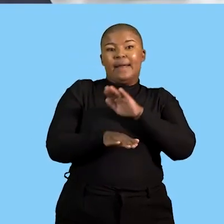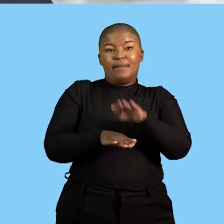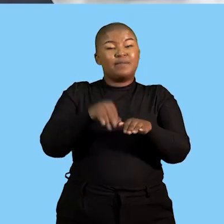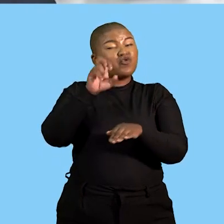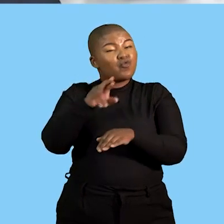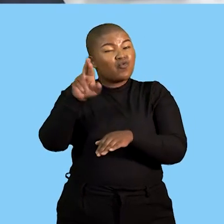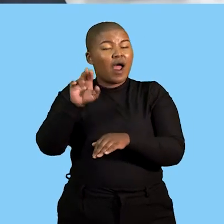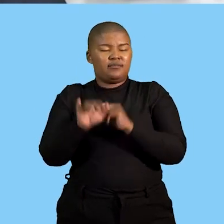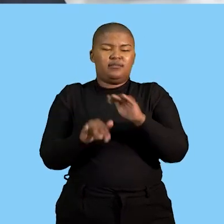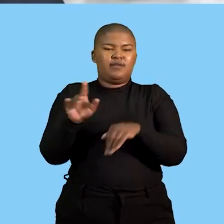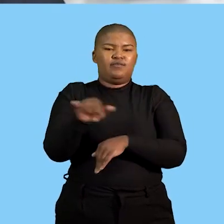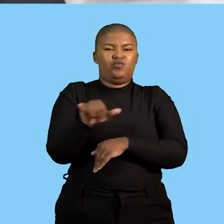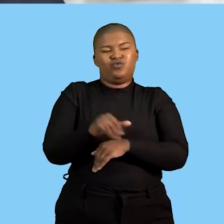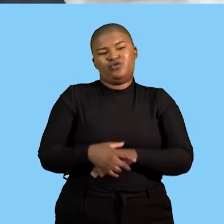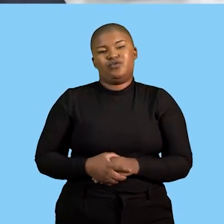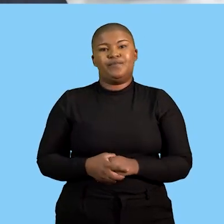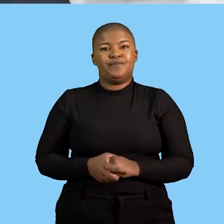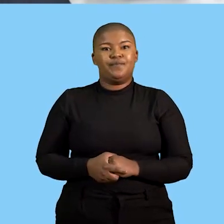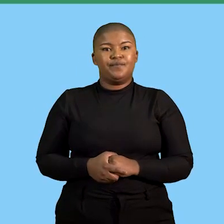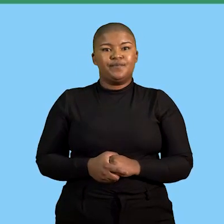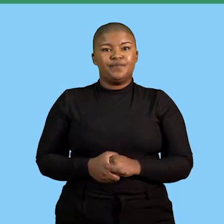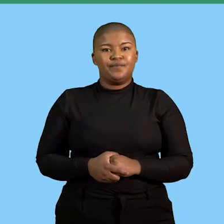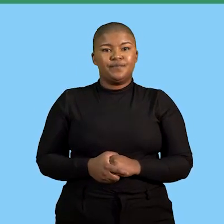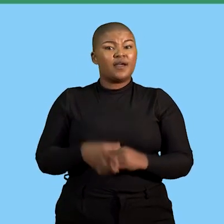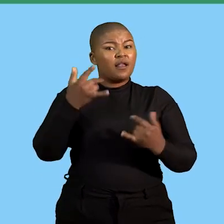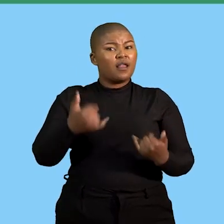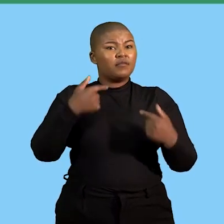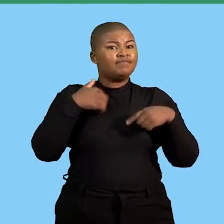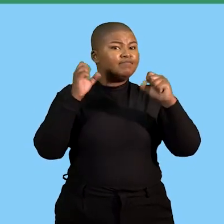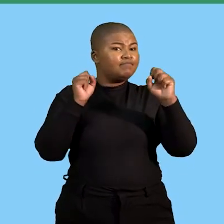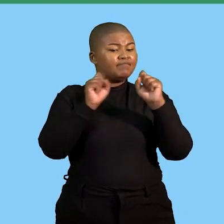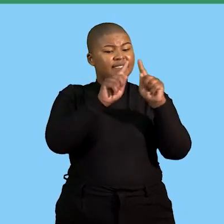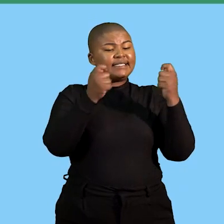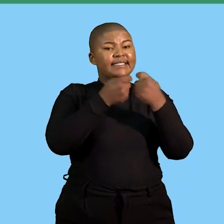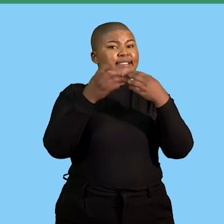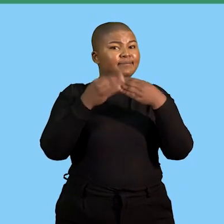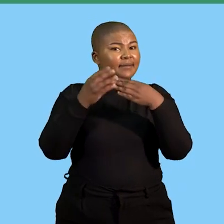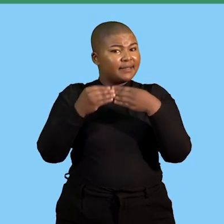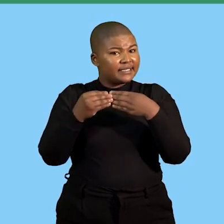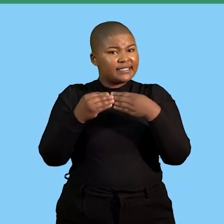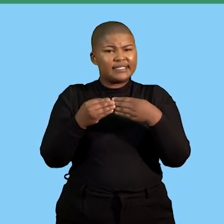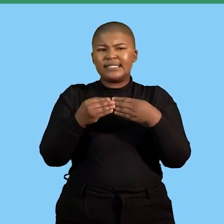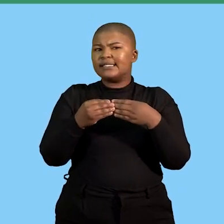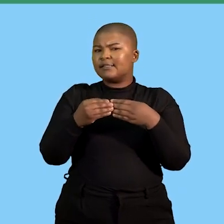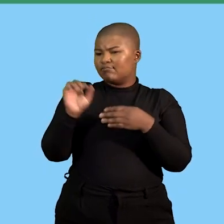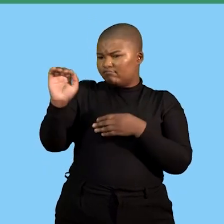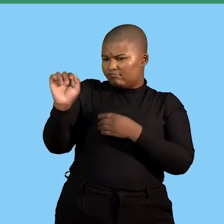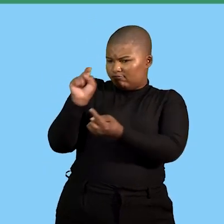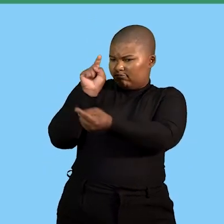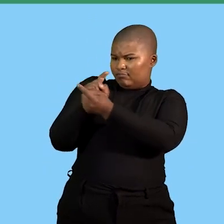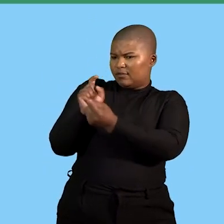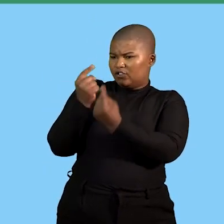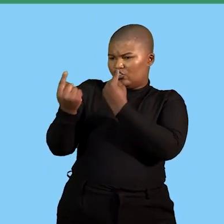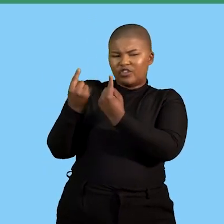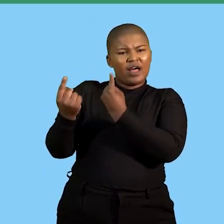stage of team development. To say, when we are talking about team members confronting each other's